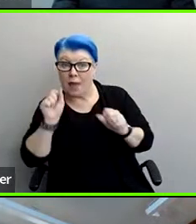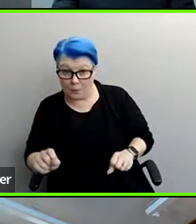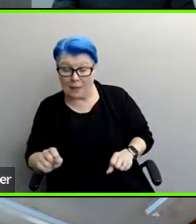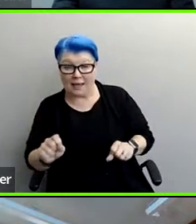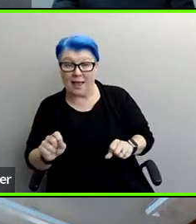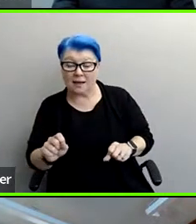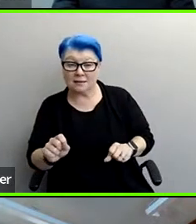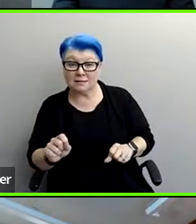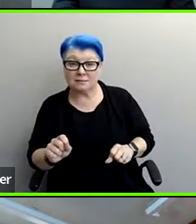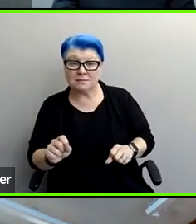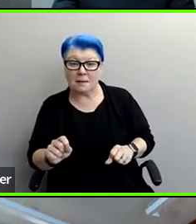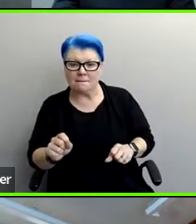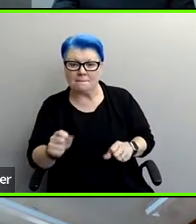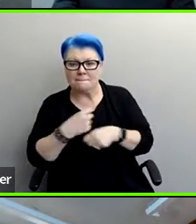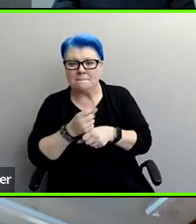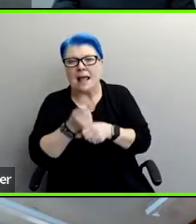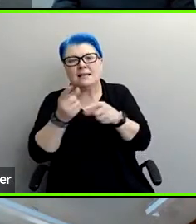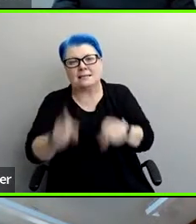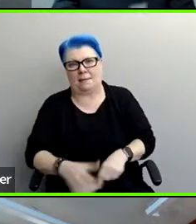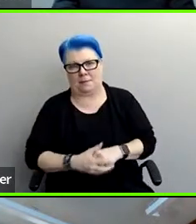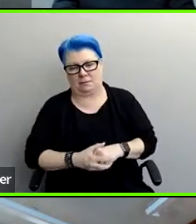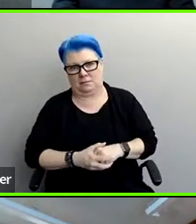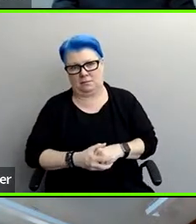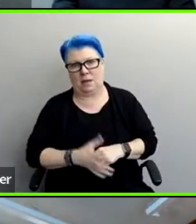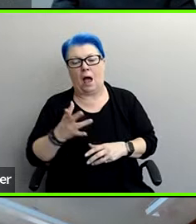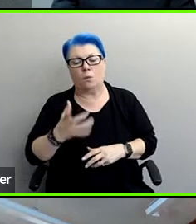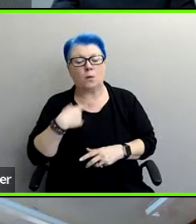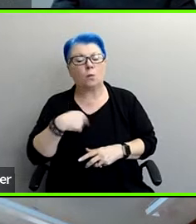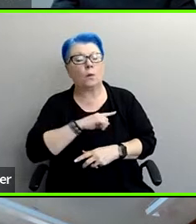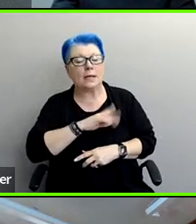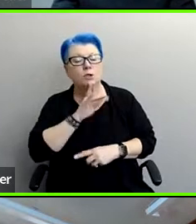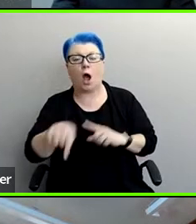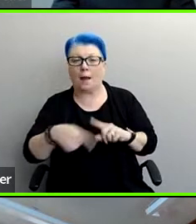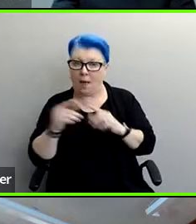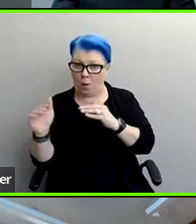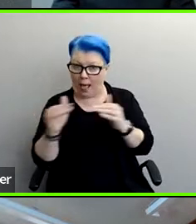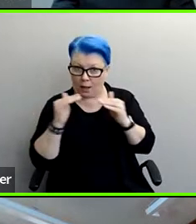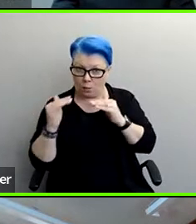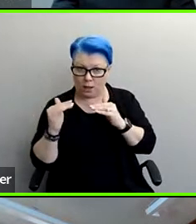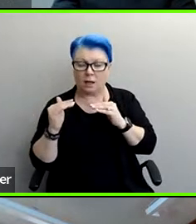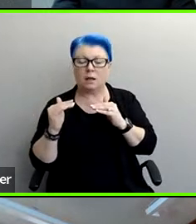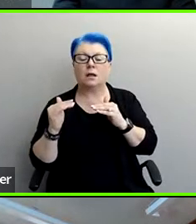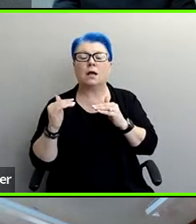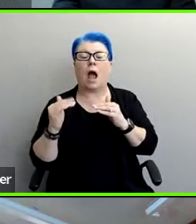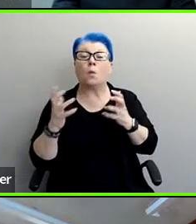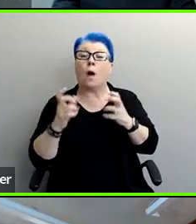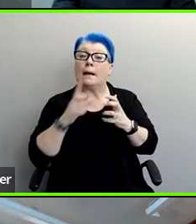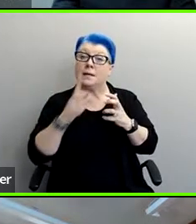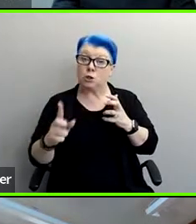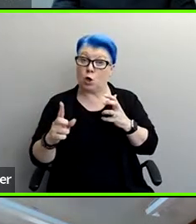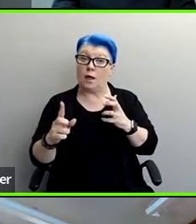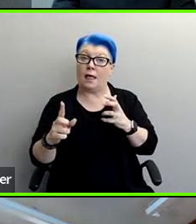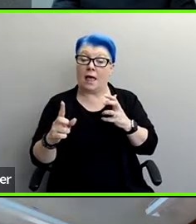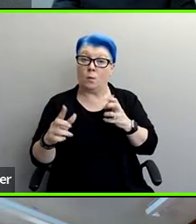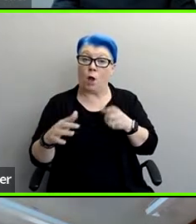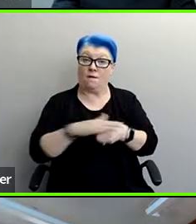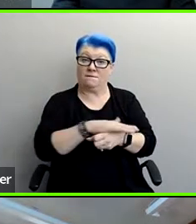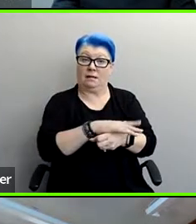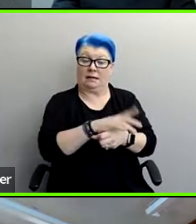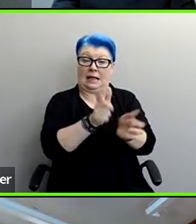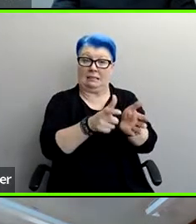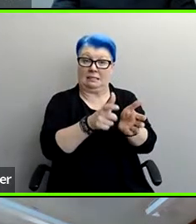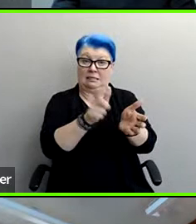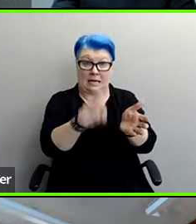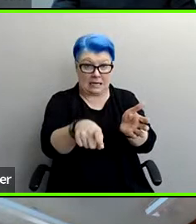just see when we talk about equity and we talk about making sure that we fill the needs across the county. I just see